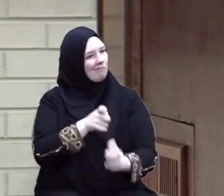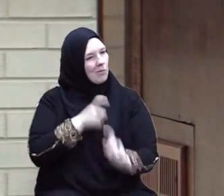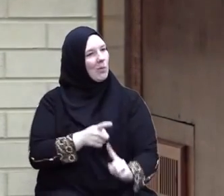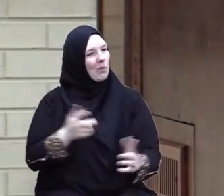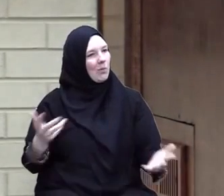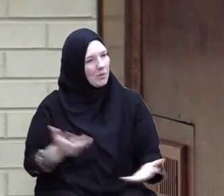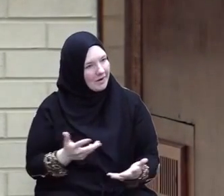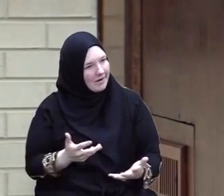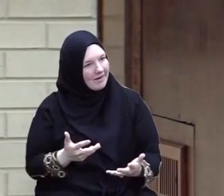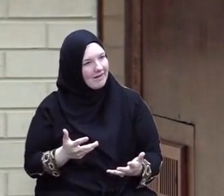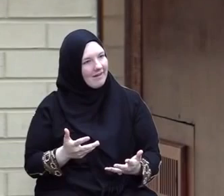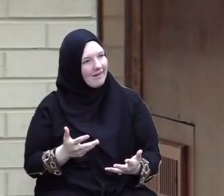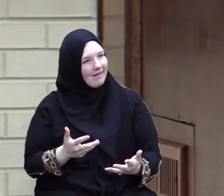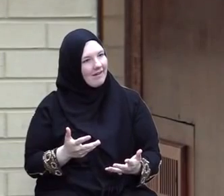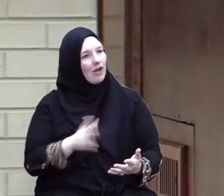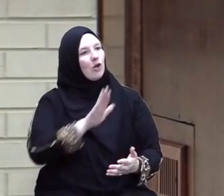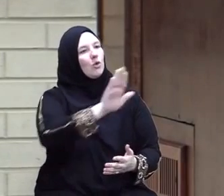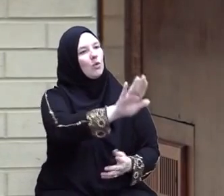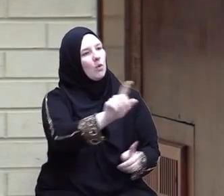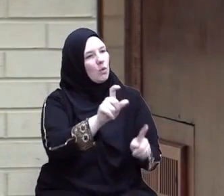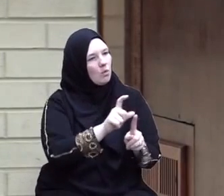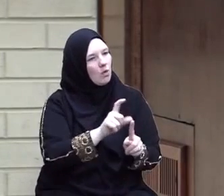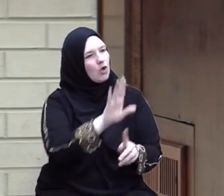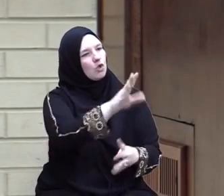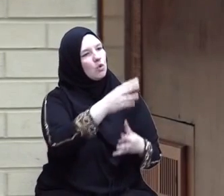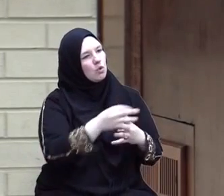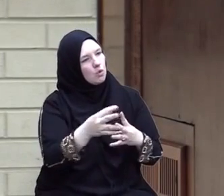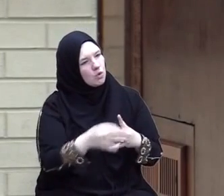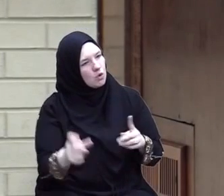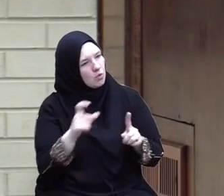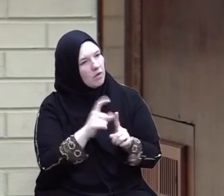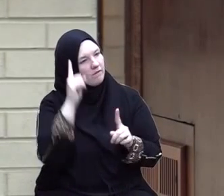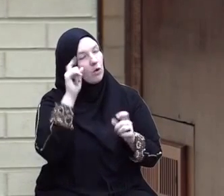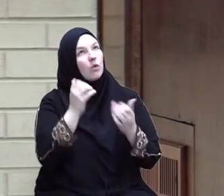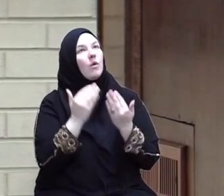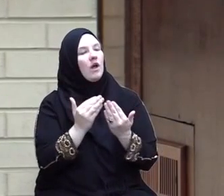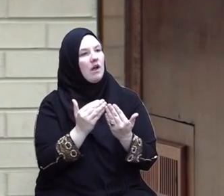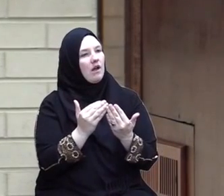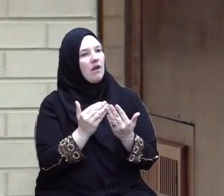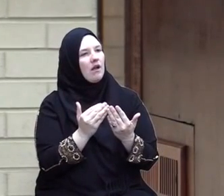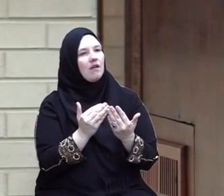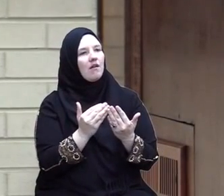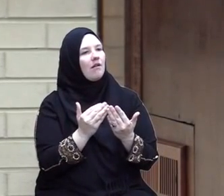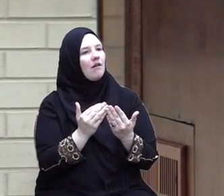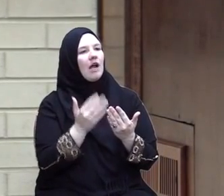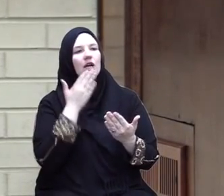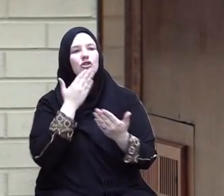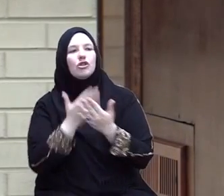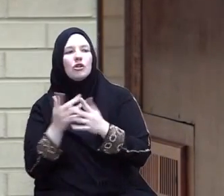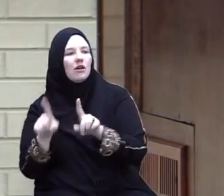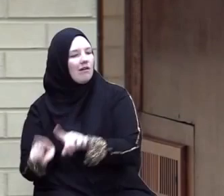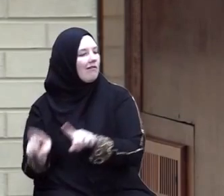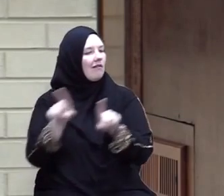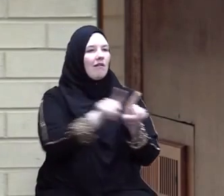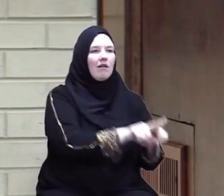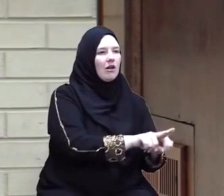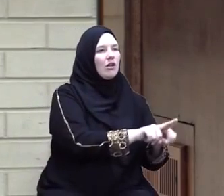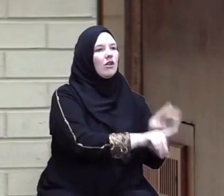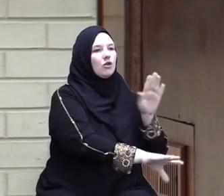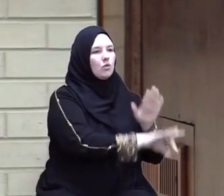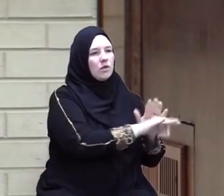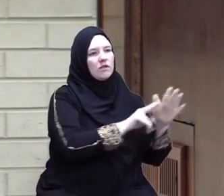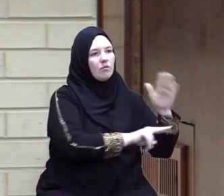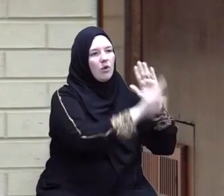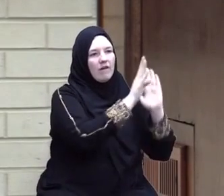Prophet teaches us that your words, your choice of words for dua, are as good as the choice of the words of the